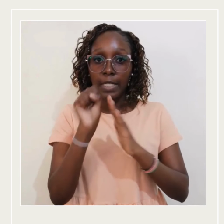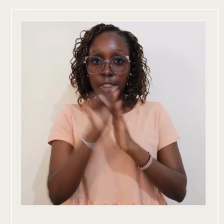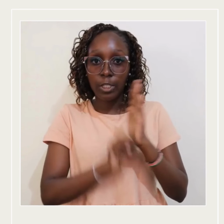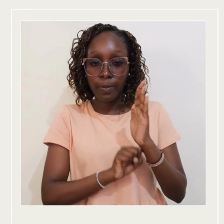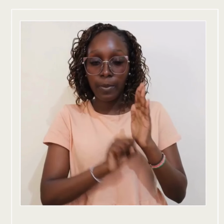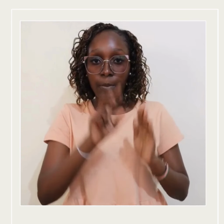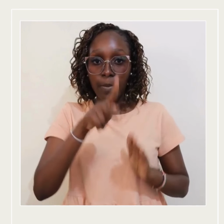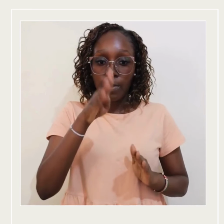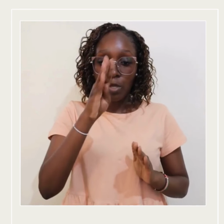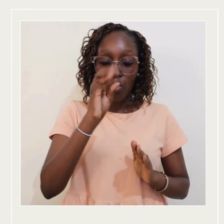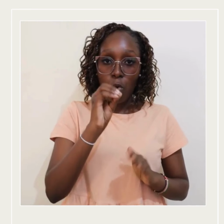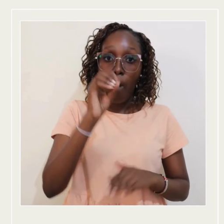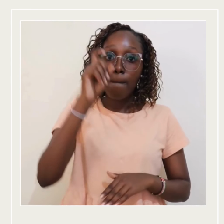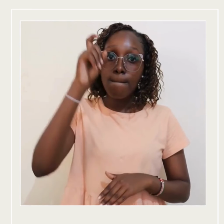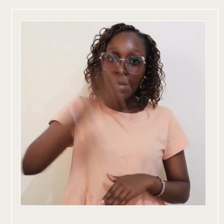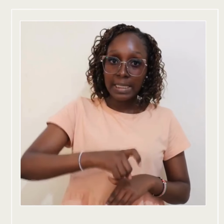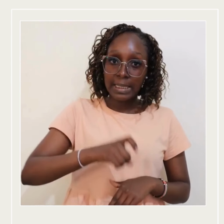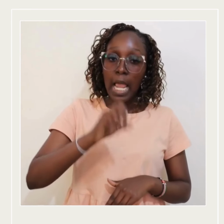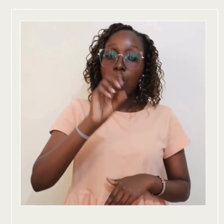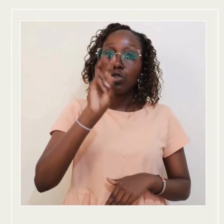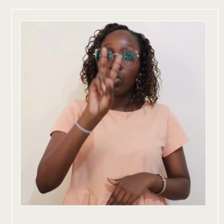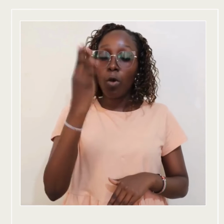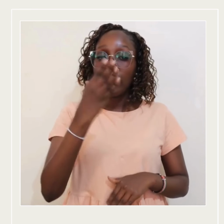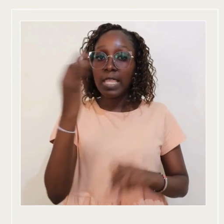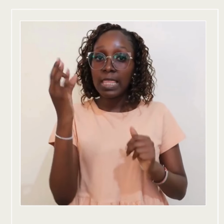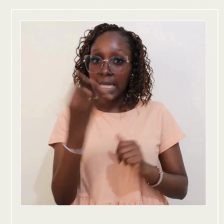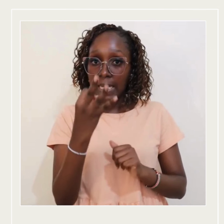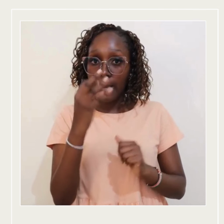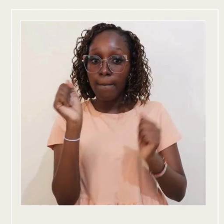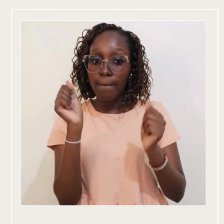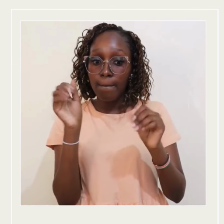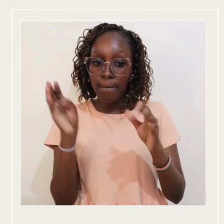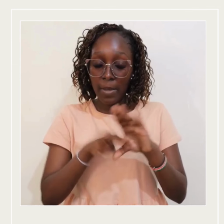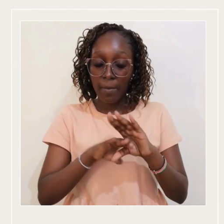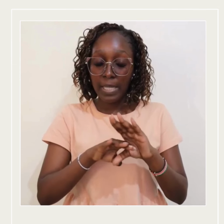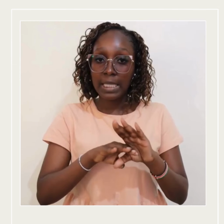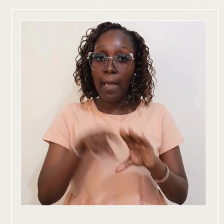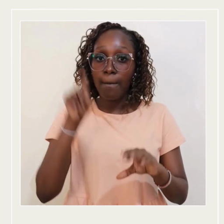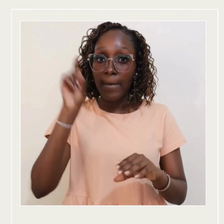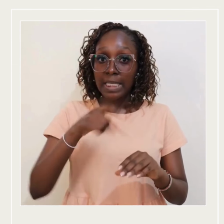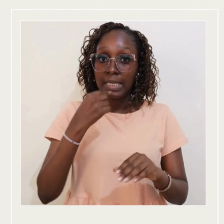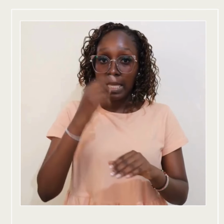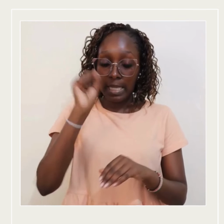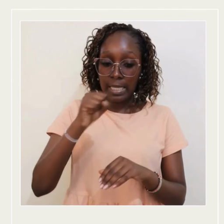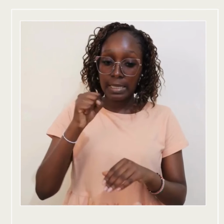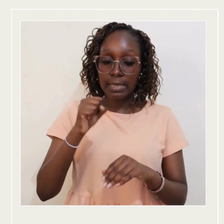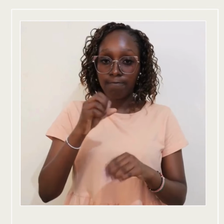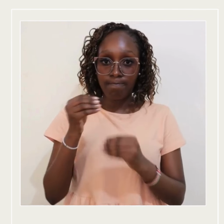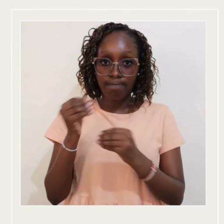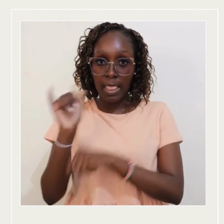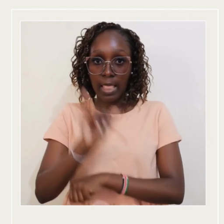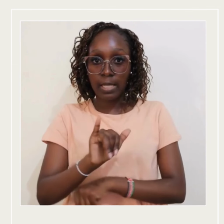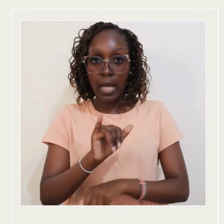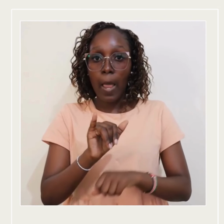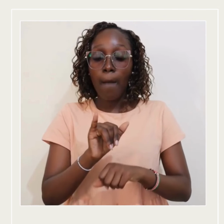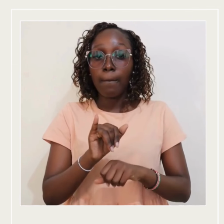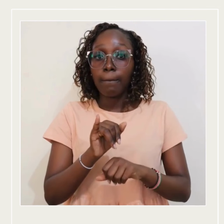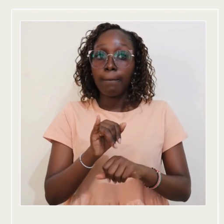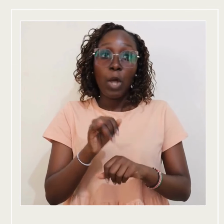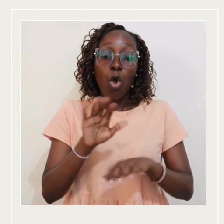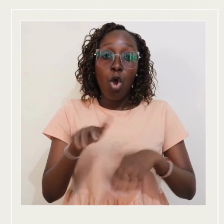secure a vote from 2/3 of its members to dissolve, while a non-membership PBO must have its